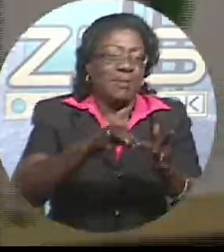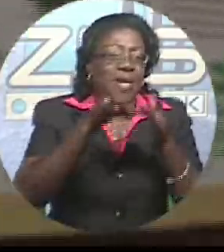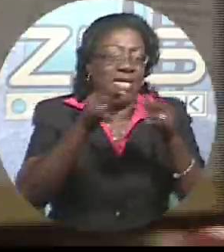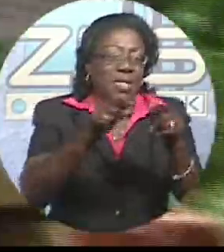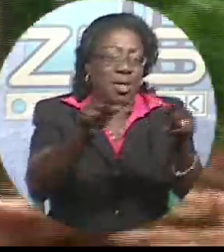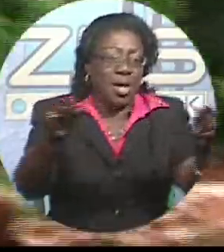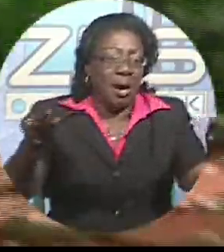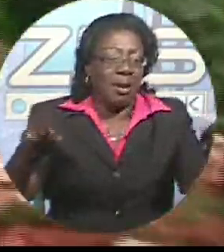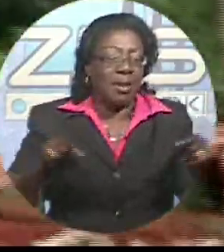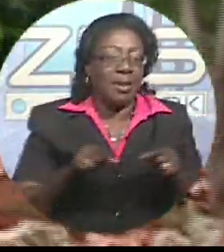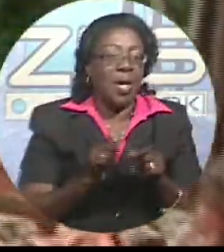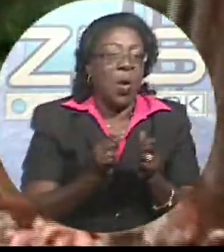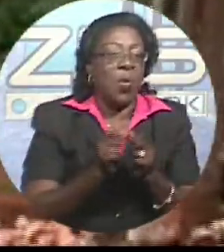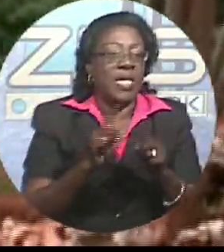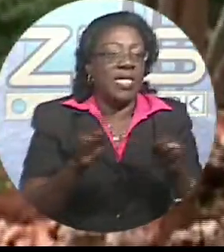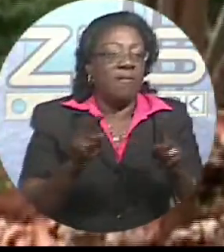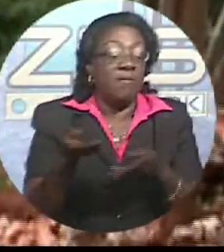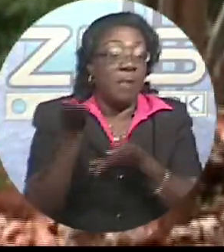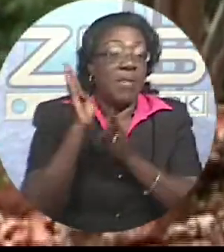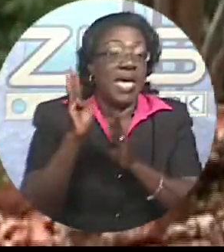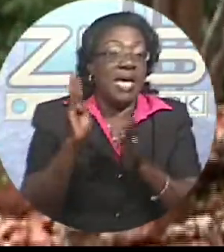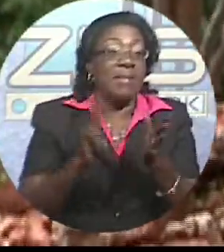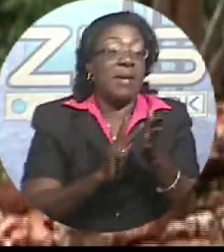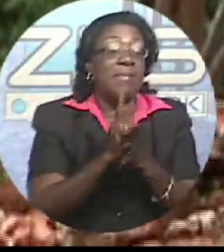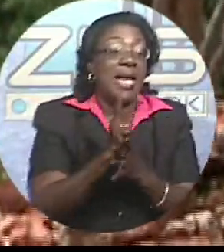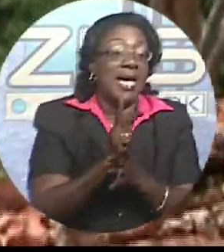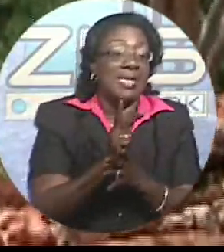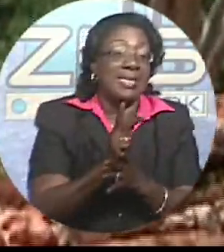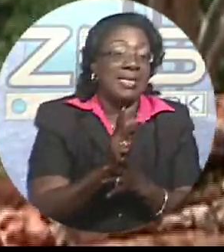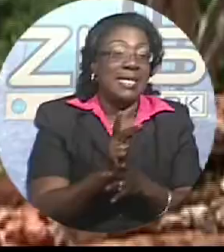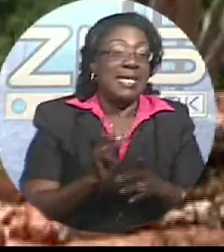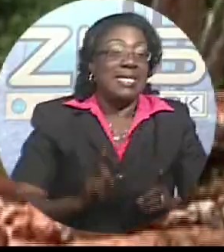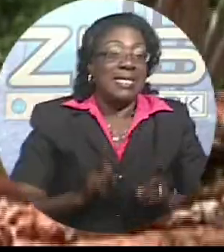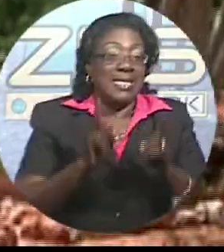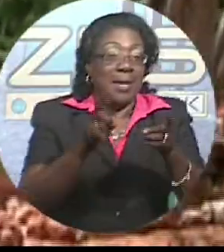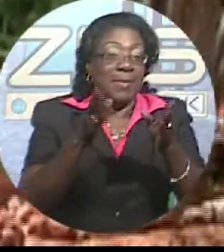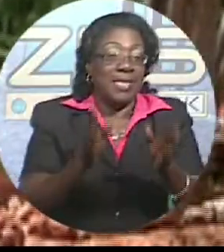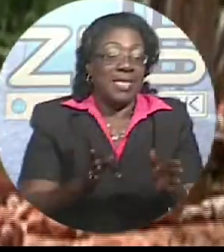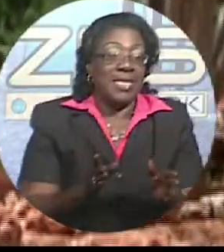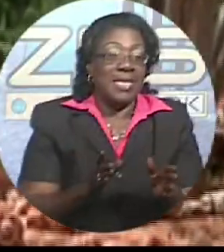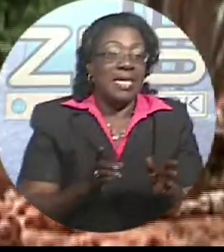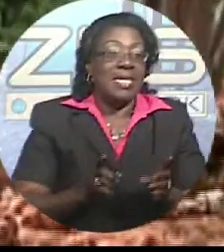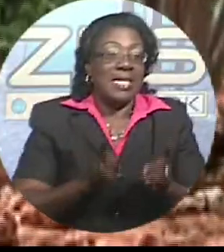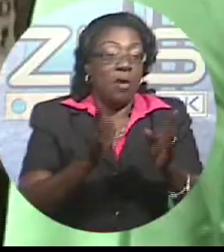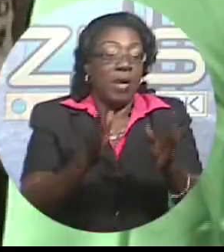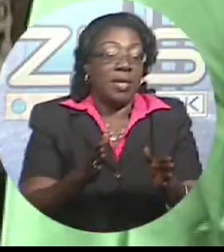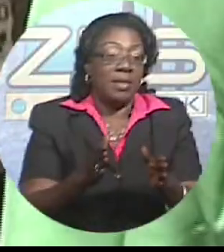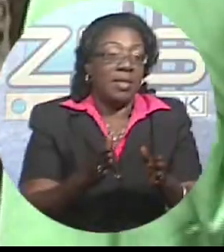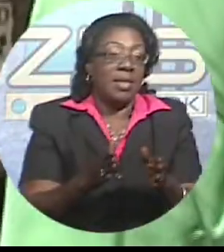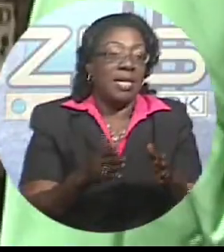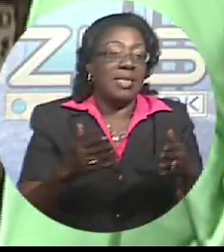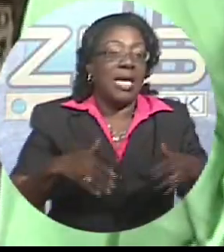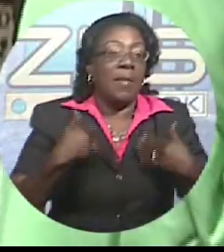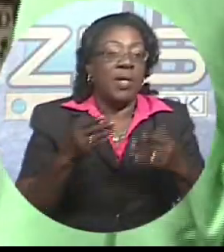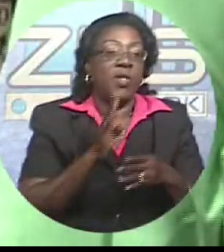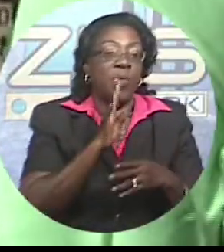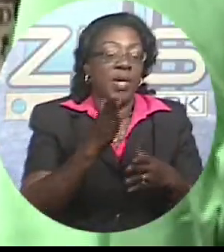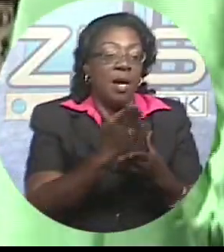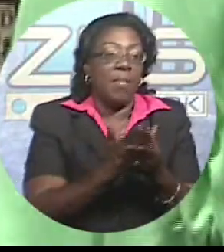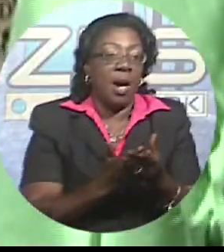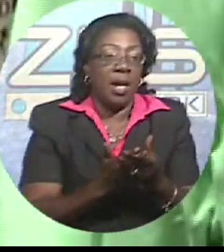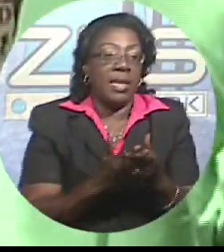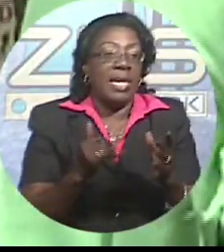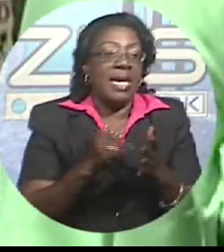world-class experience like none other. Executive Director of the Bahamas National Trust, Eric Carey, is elated to be a partner. As a tourism site, it